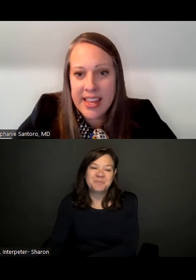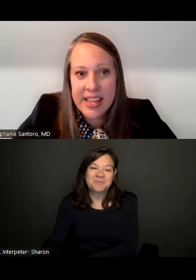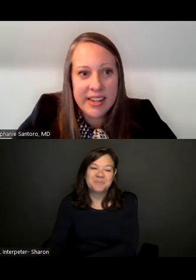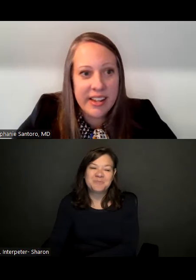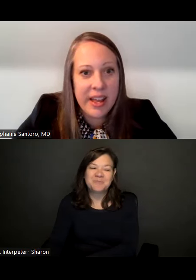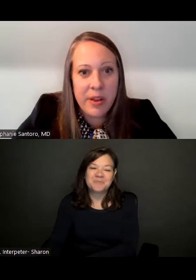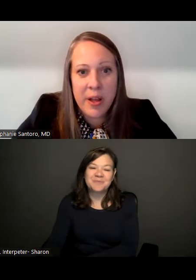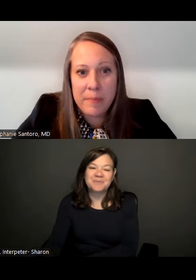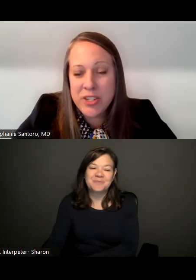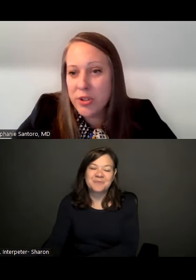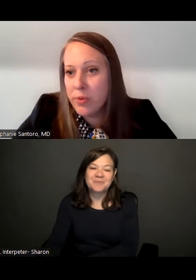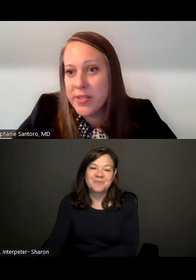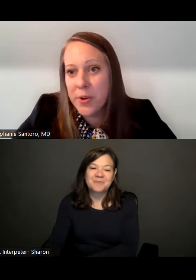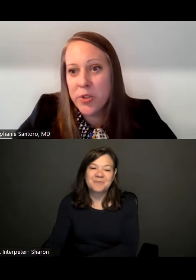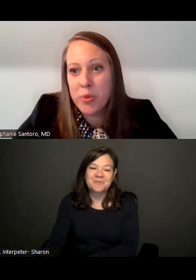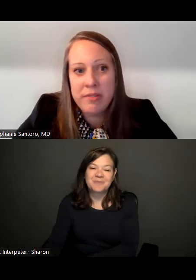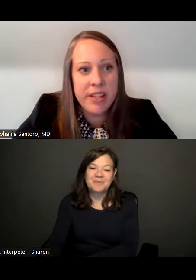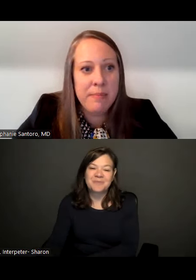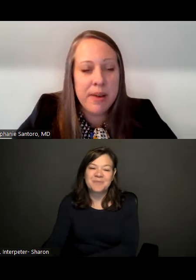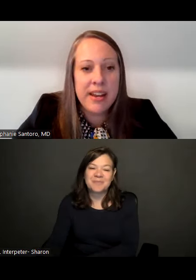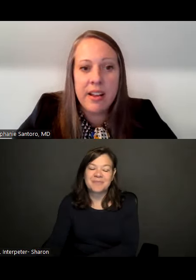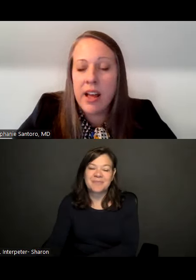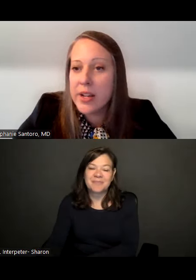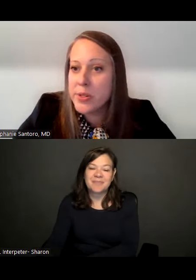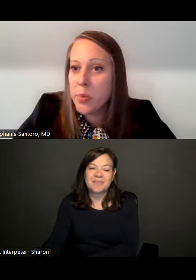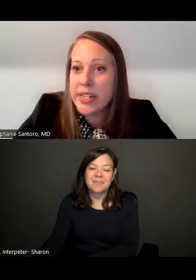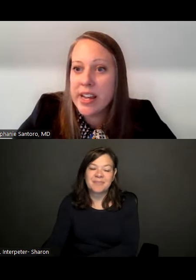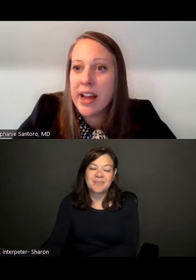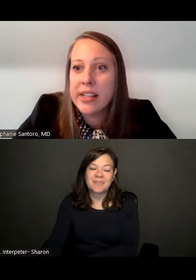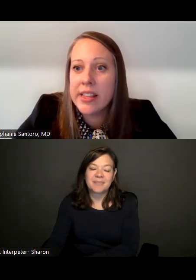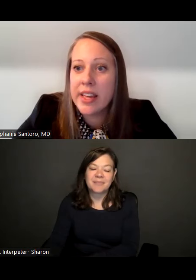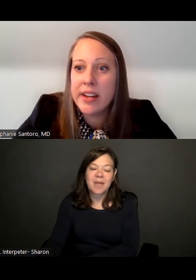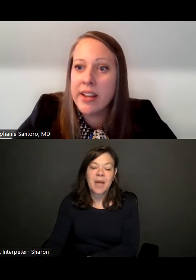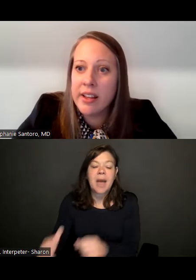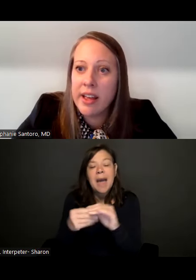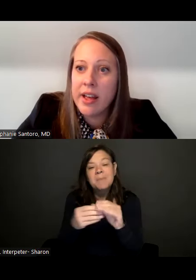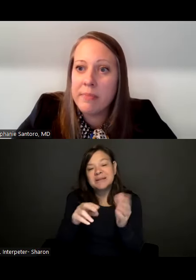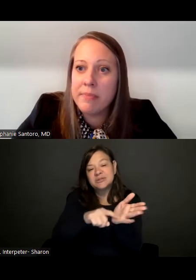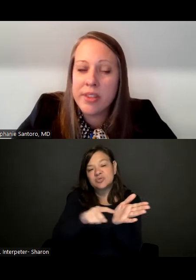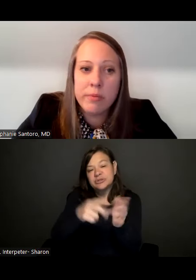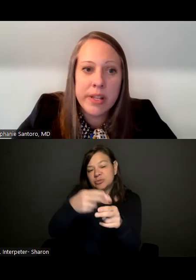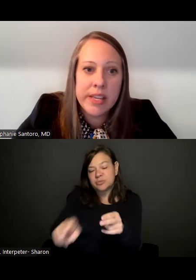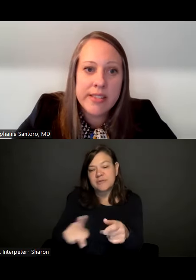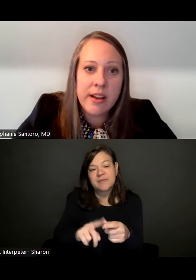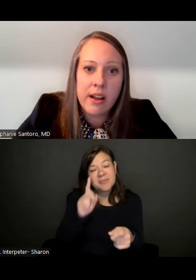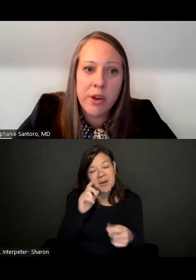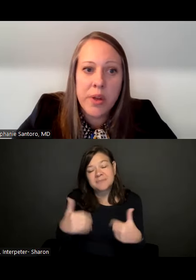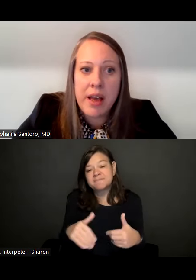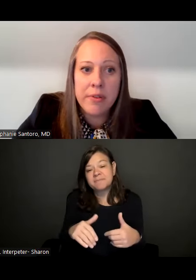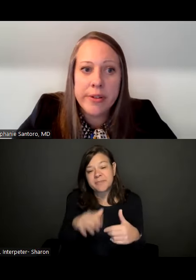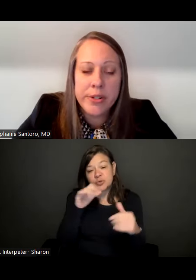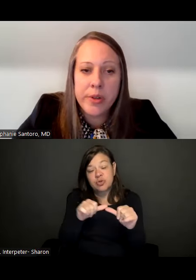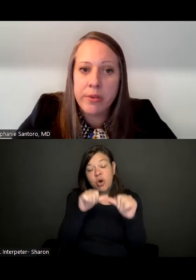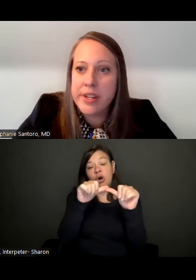And then I mentioned research briefly, but I also wanted to highlight that there really is an